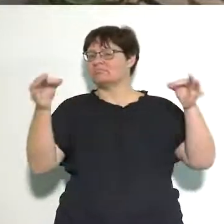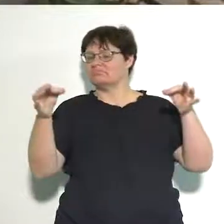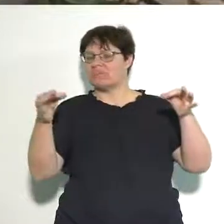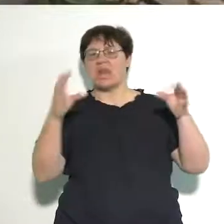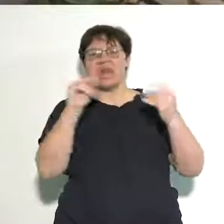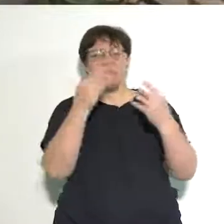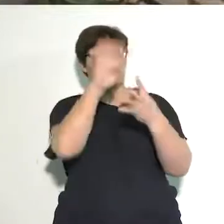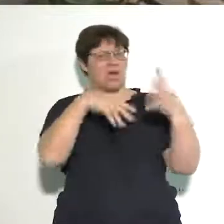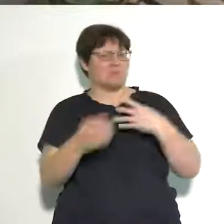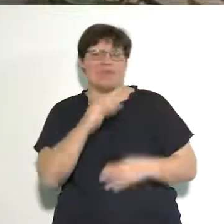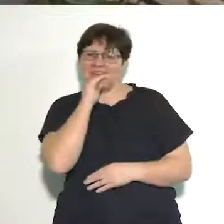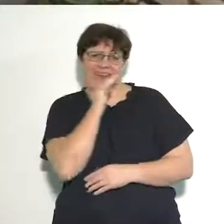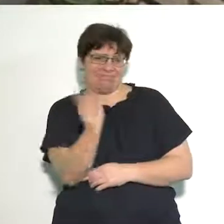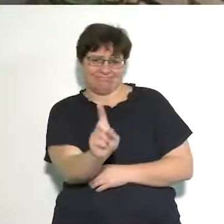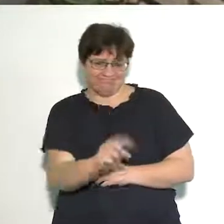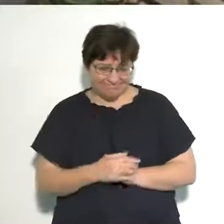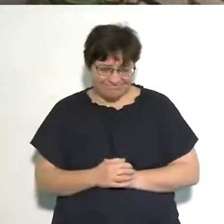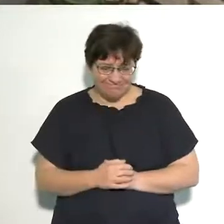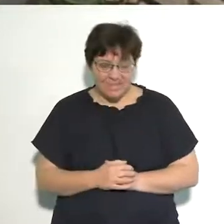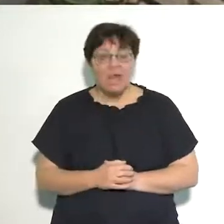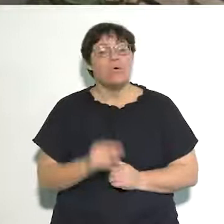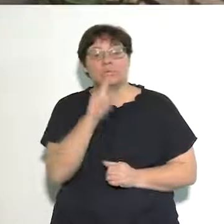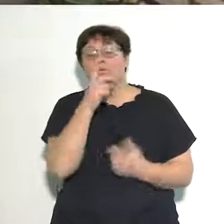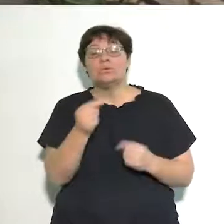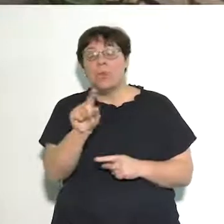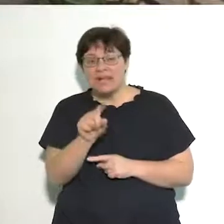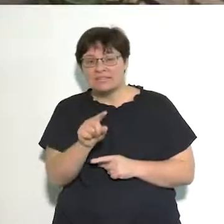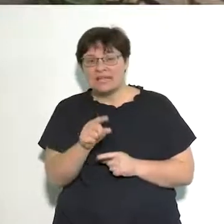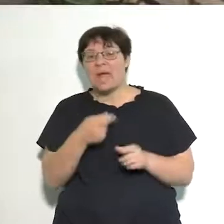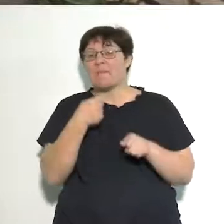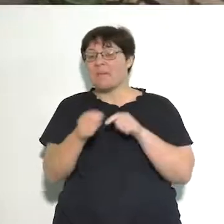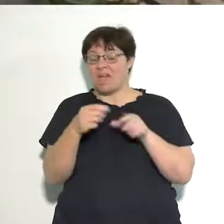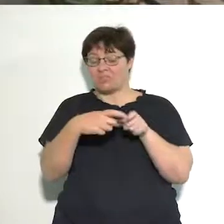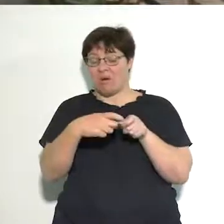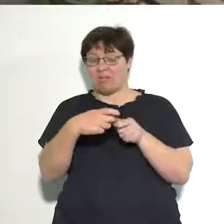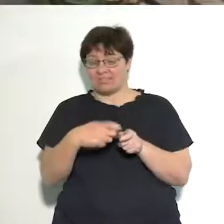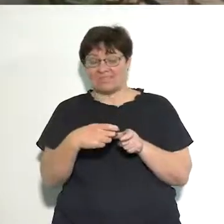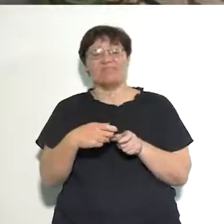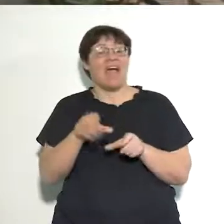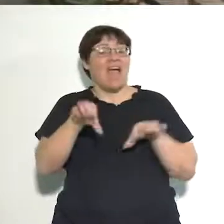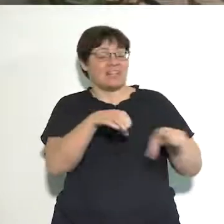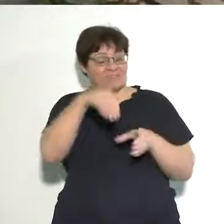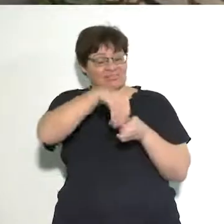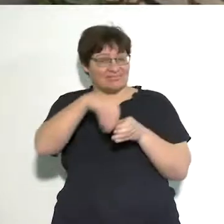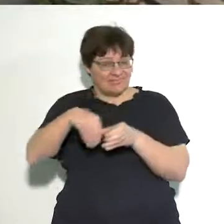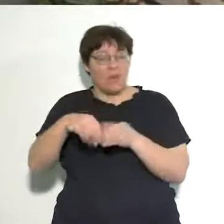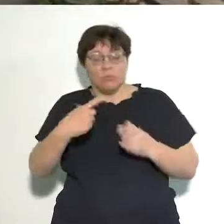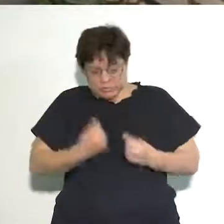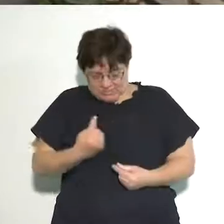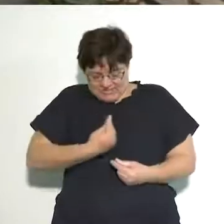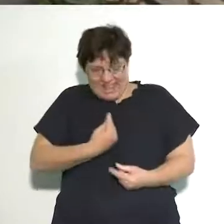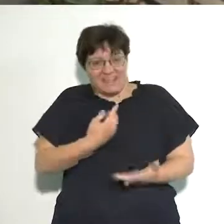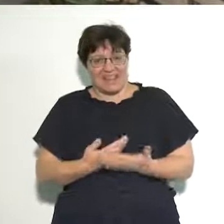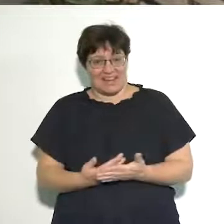or number chart is not going to be enough. So we are going to make a matchbox activity board so that they can actually physically do